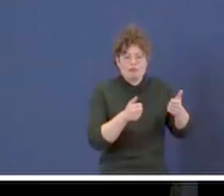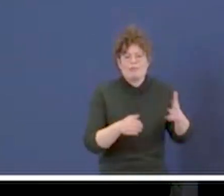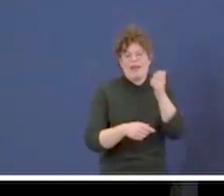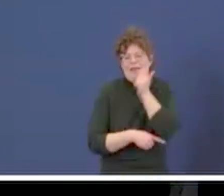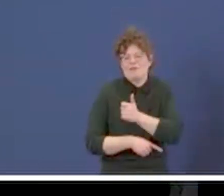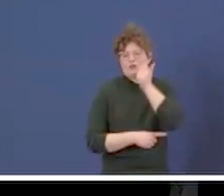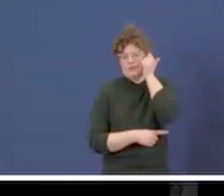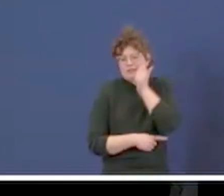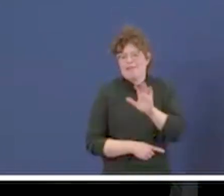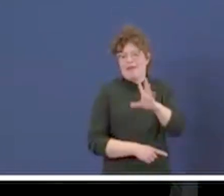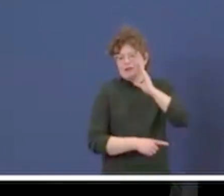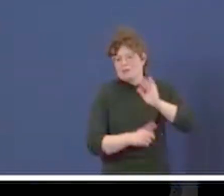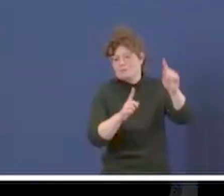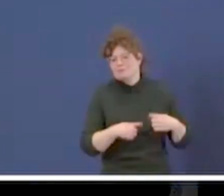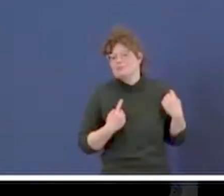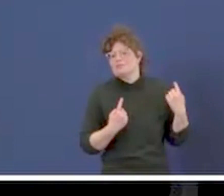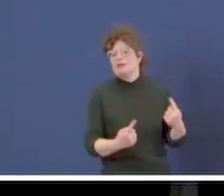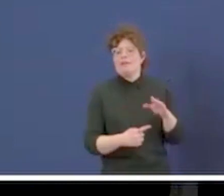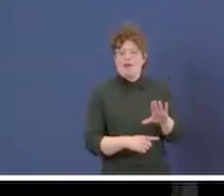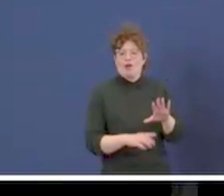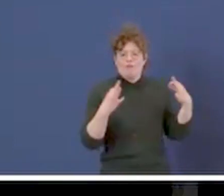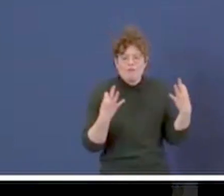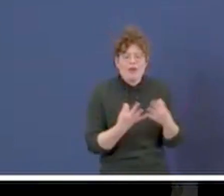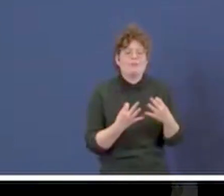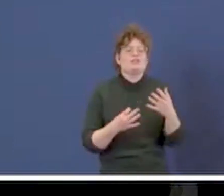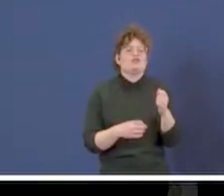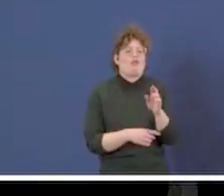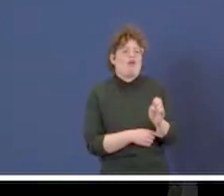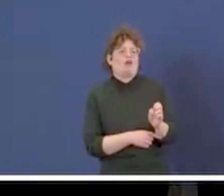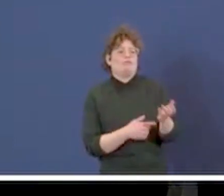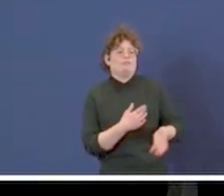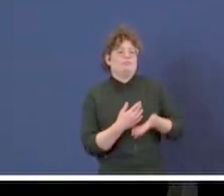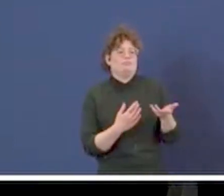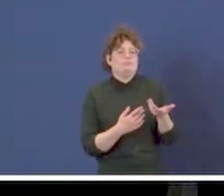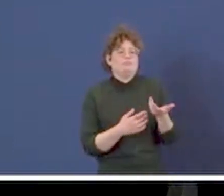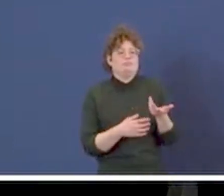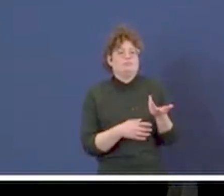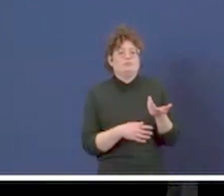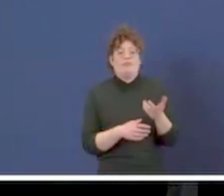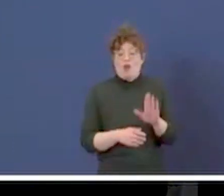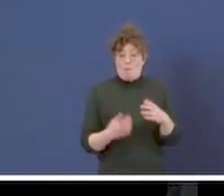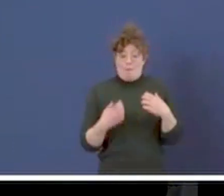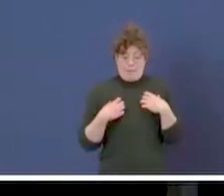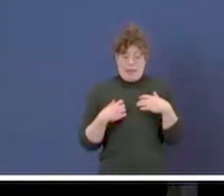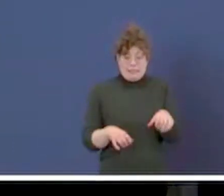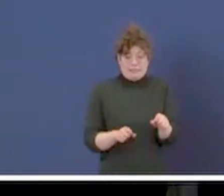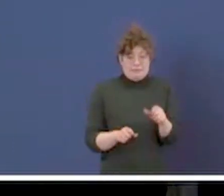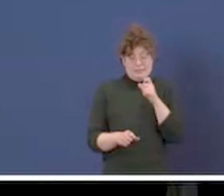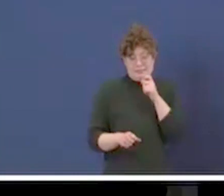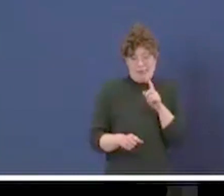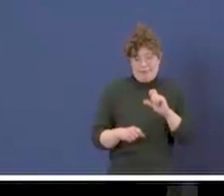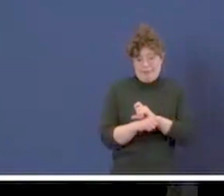day. And that their families are putting in their backpacks, even though the kids, it's not like